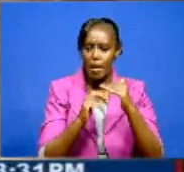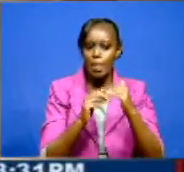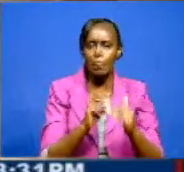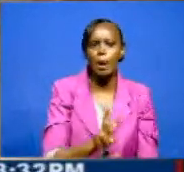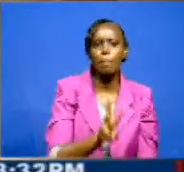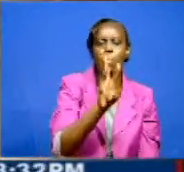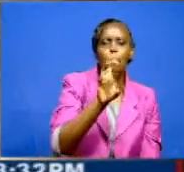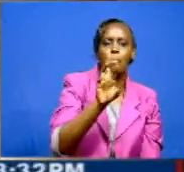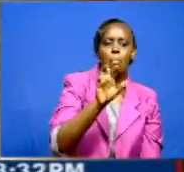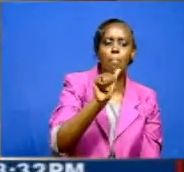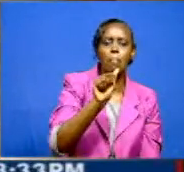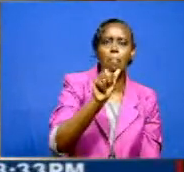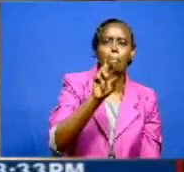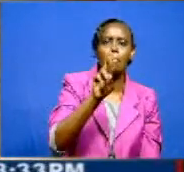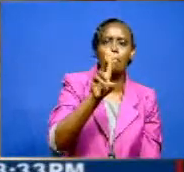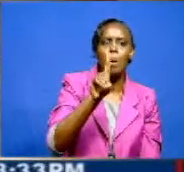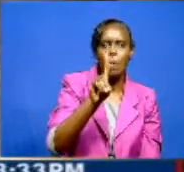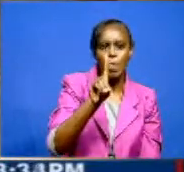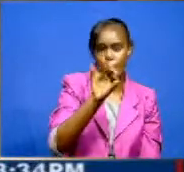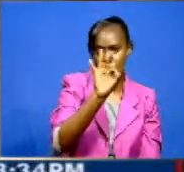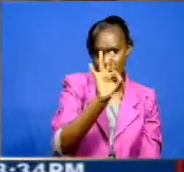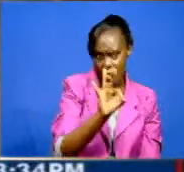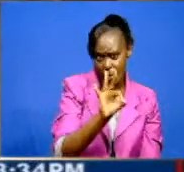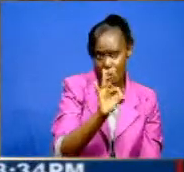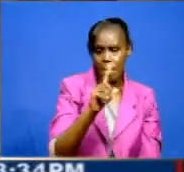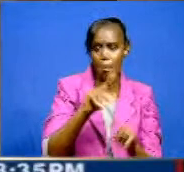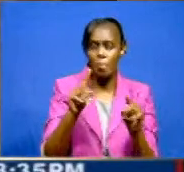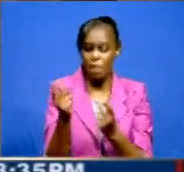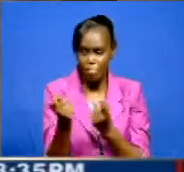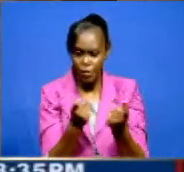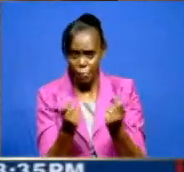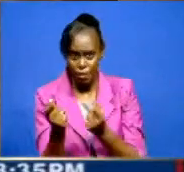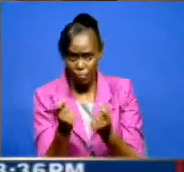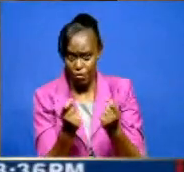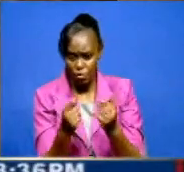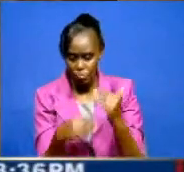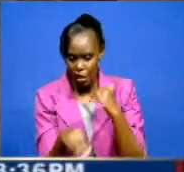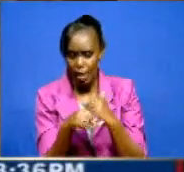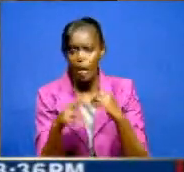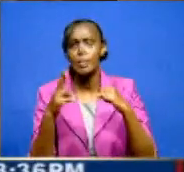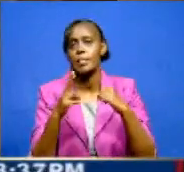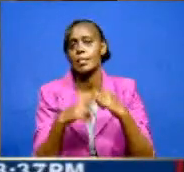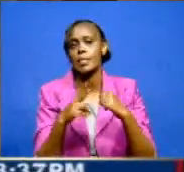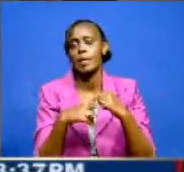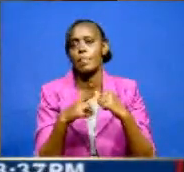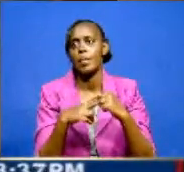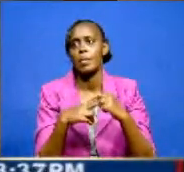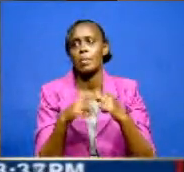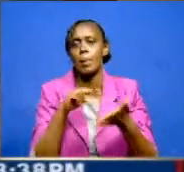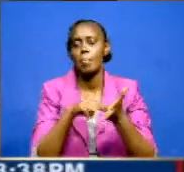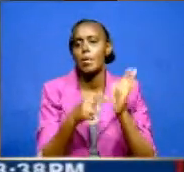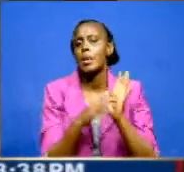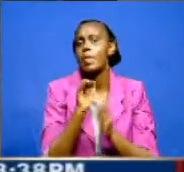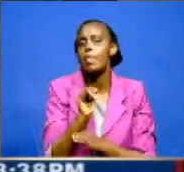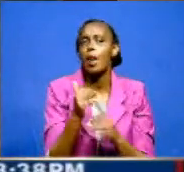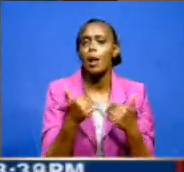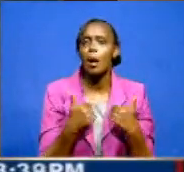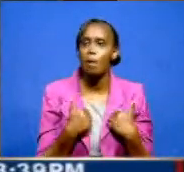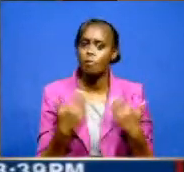as 3. The average is 4, but I think there are a few that have up to 7. But it means that we shall